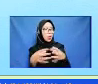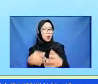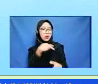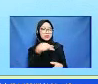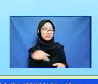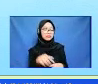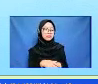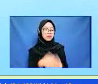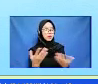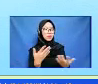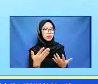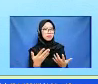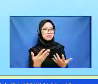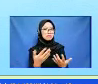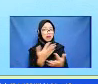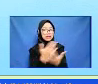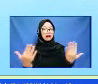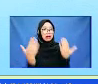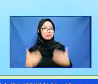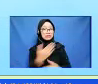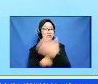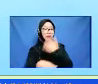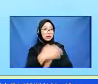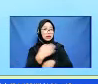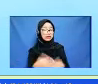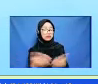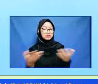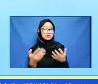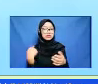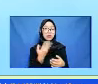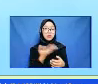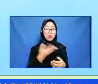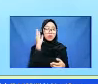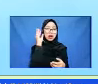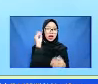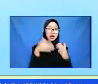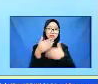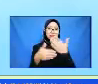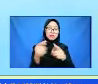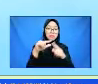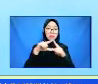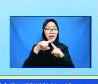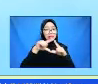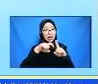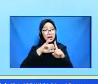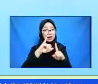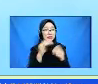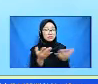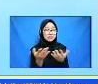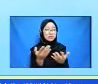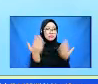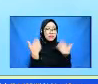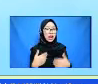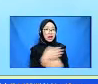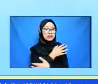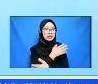of people with disabilities in the whole climate debate, and well, what their involvement